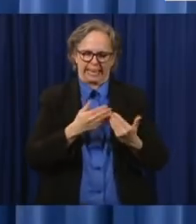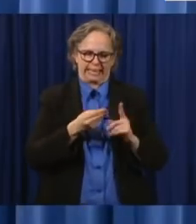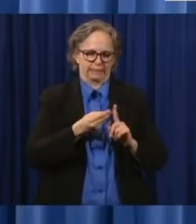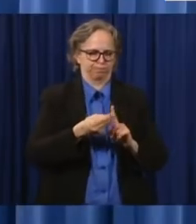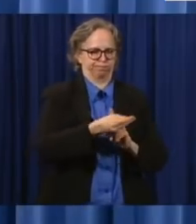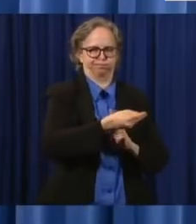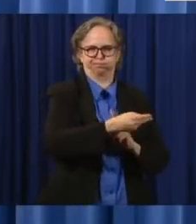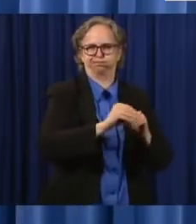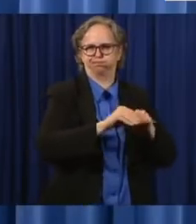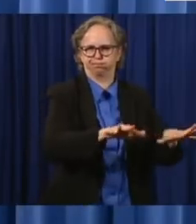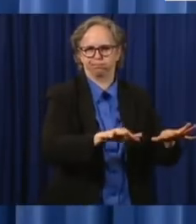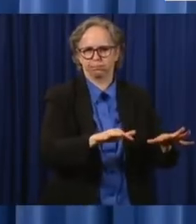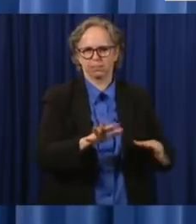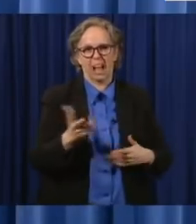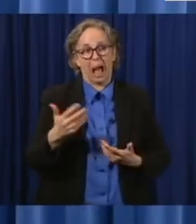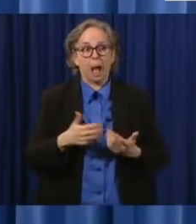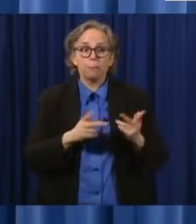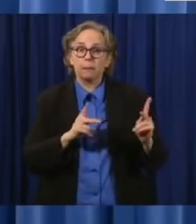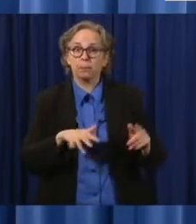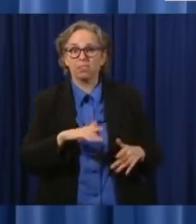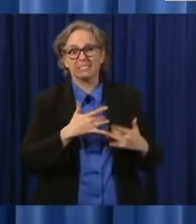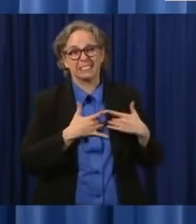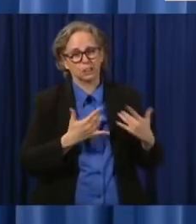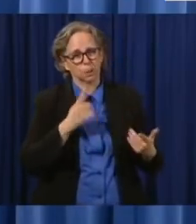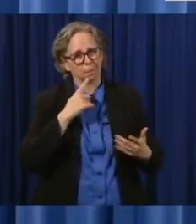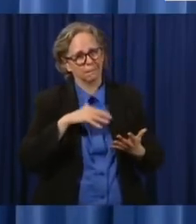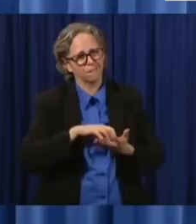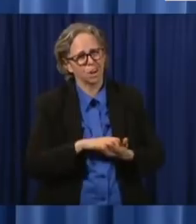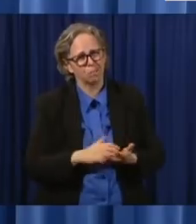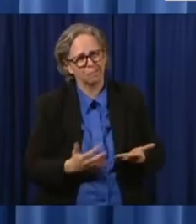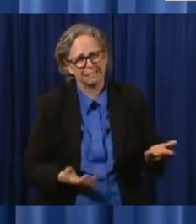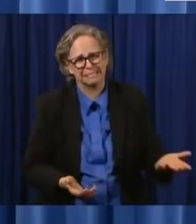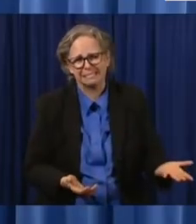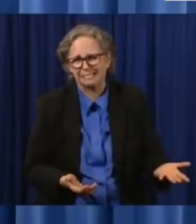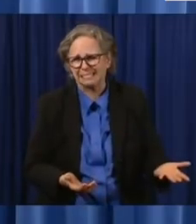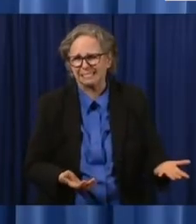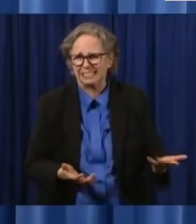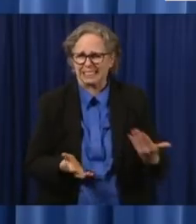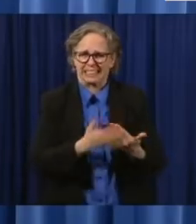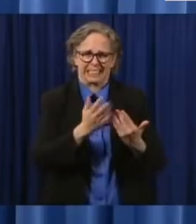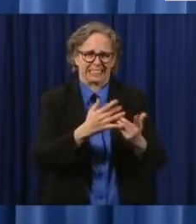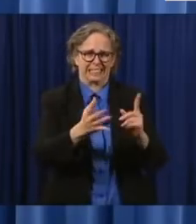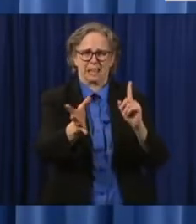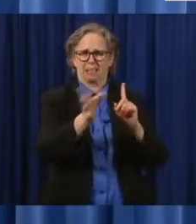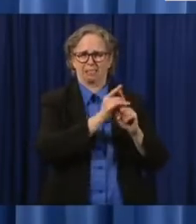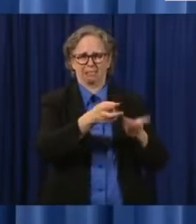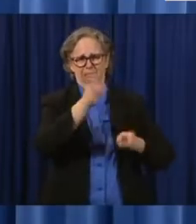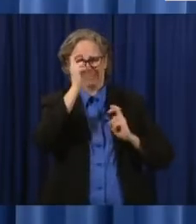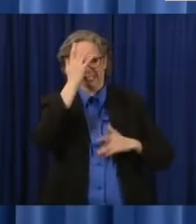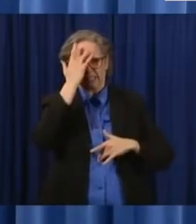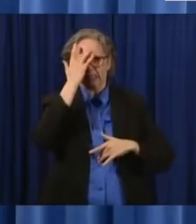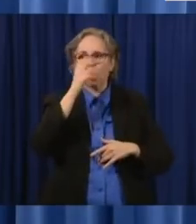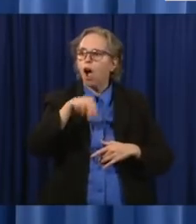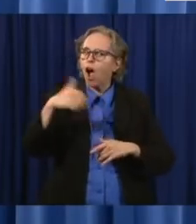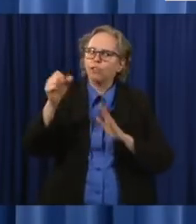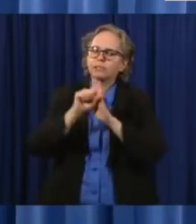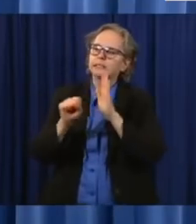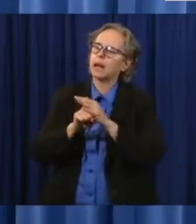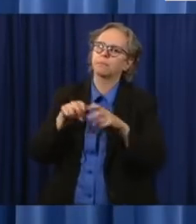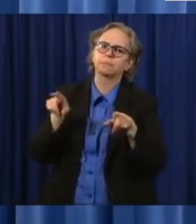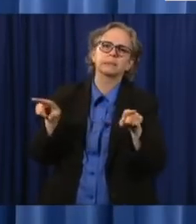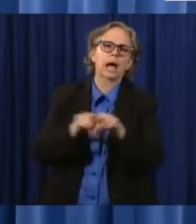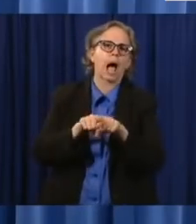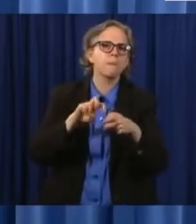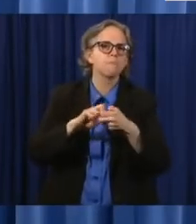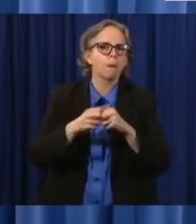very vulnerable, by and large, a very vulnerable population. Every state's got the same problem. If you look at,